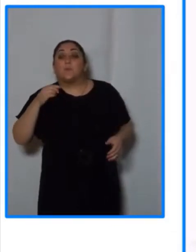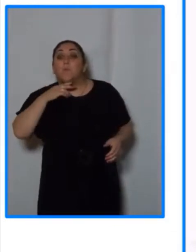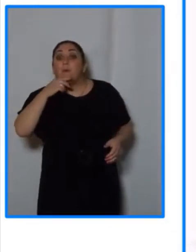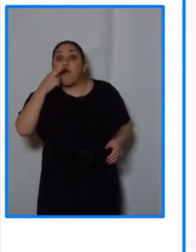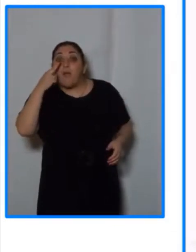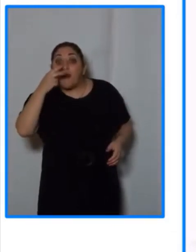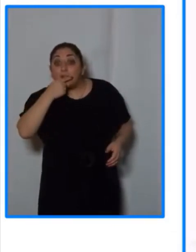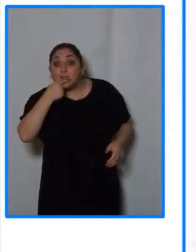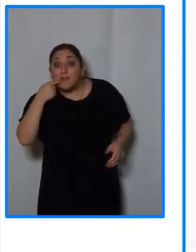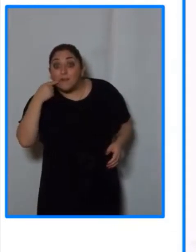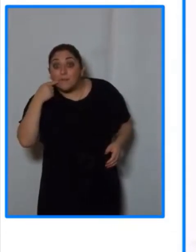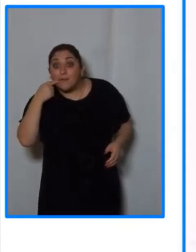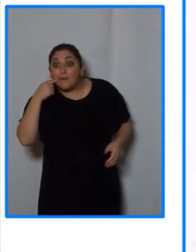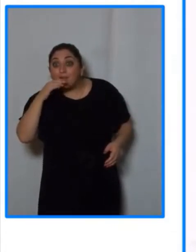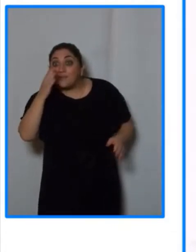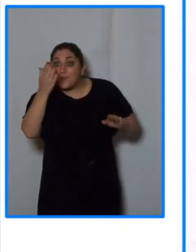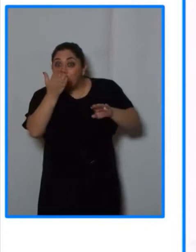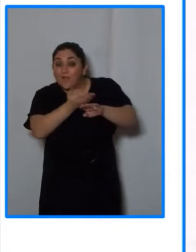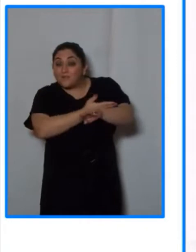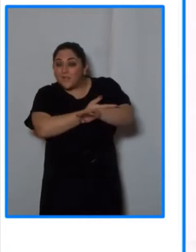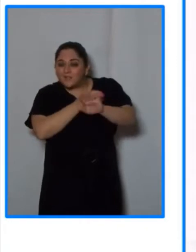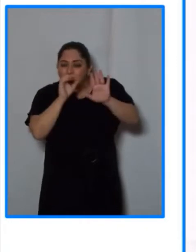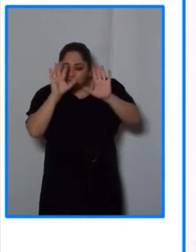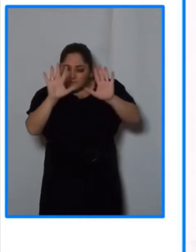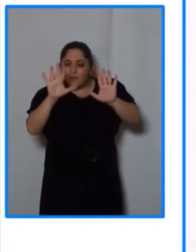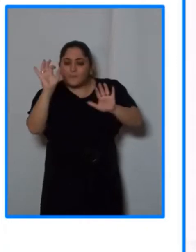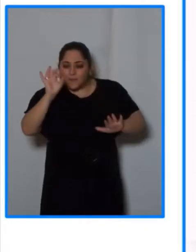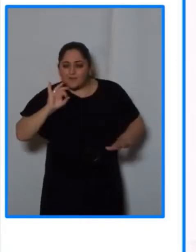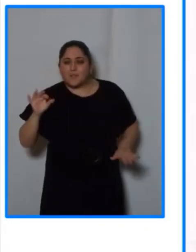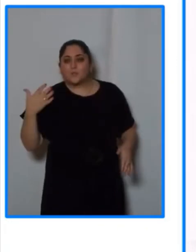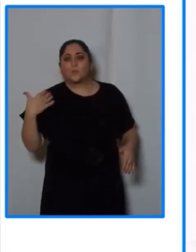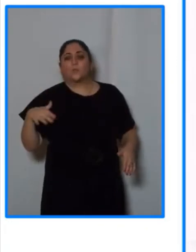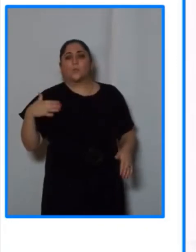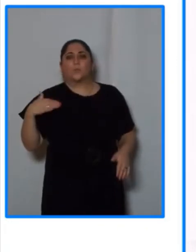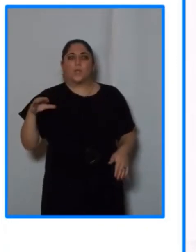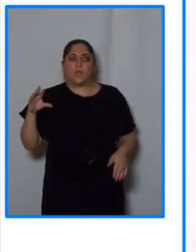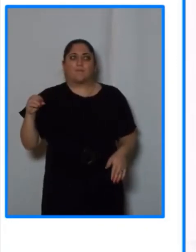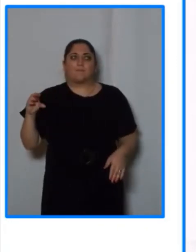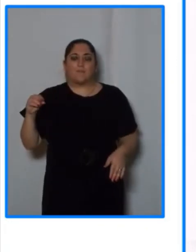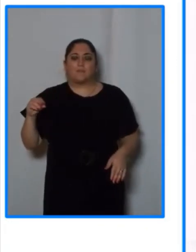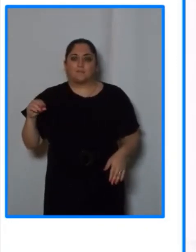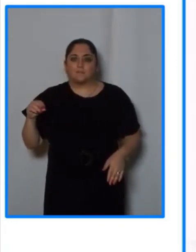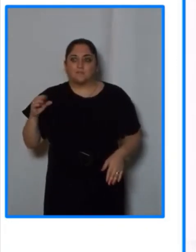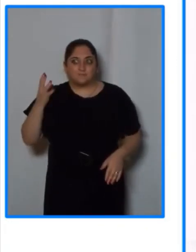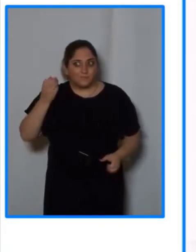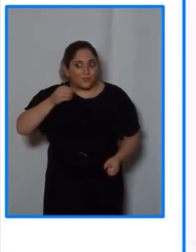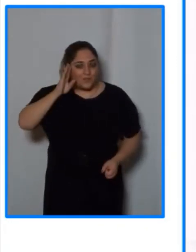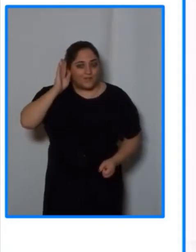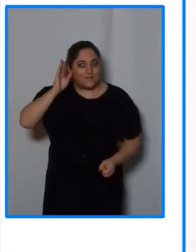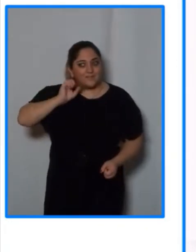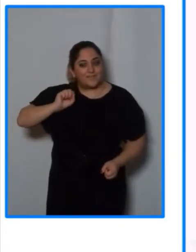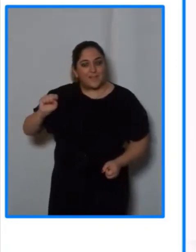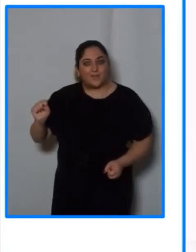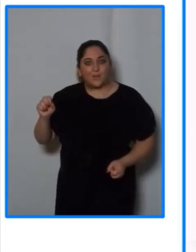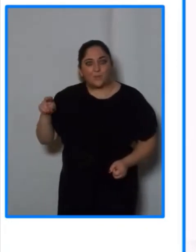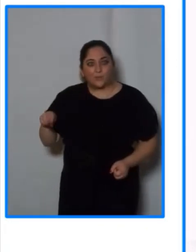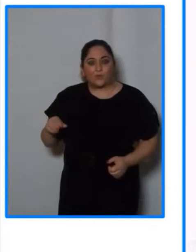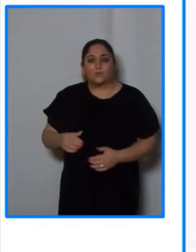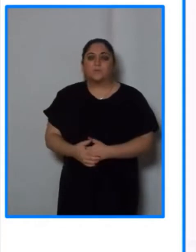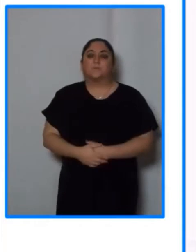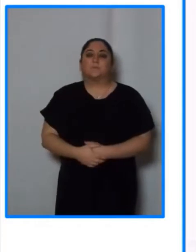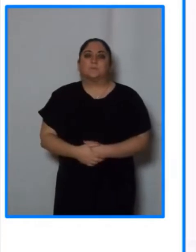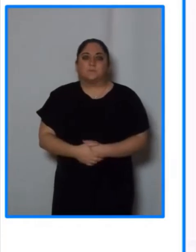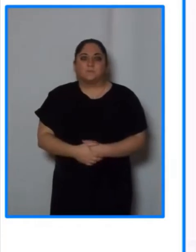frequent color blindness is. And of course, this example should be applied in all cases in which you want to mark something using a